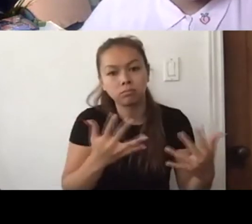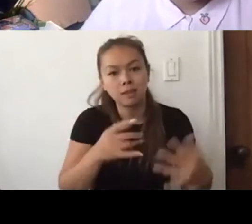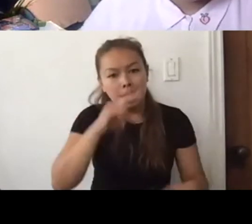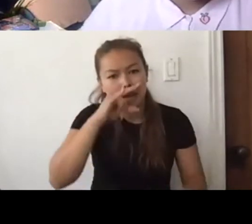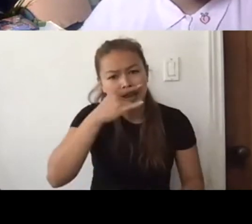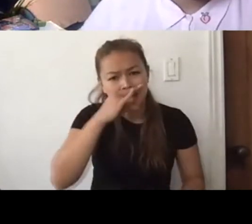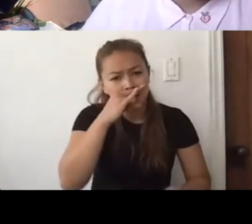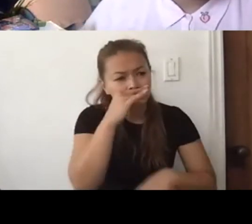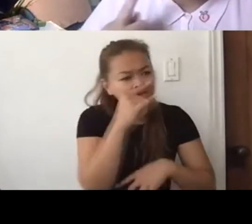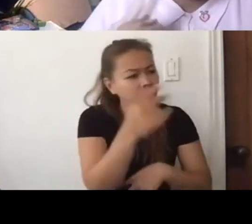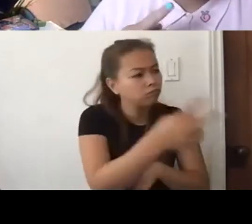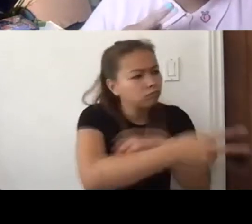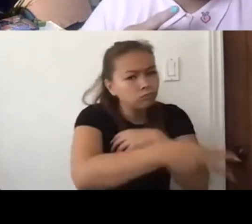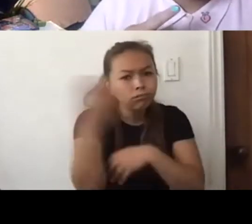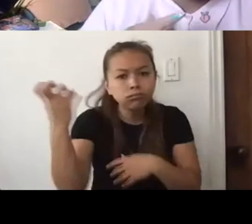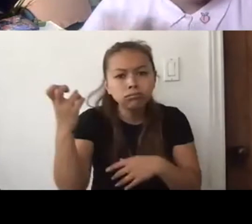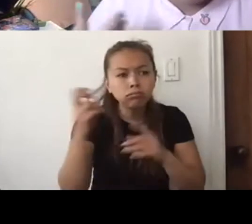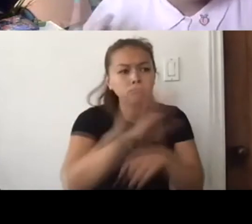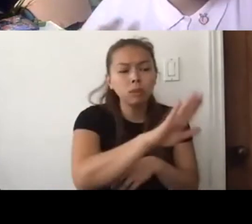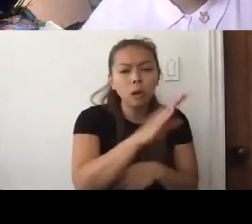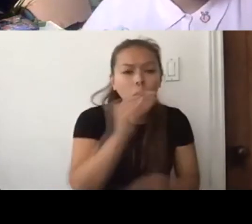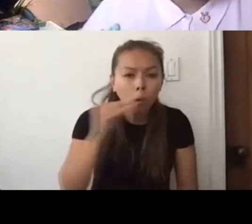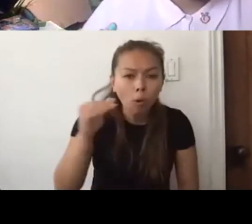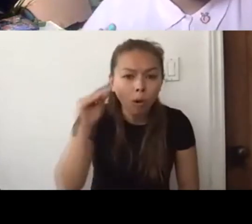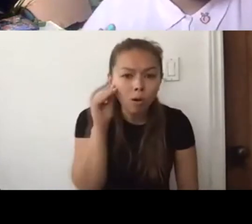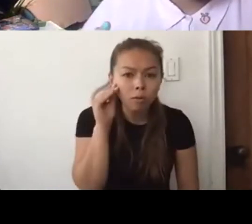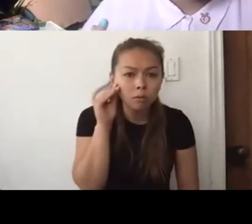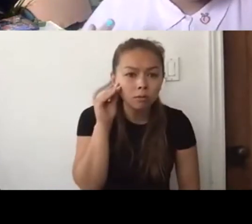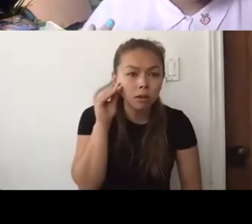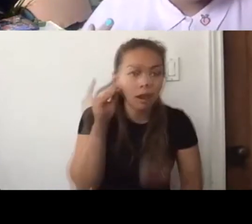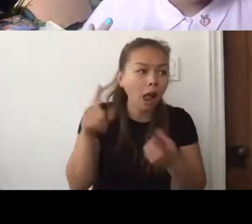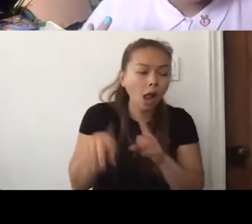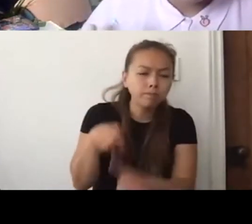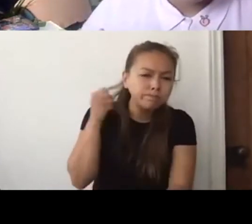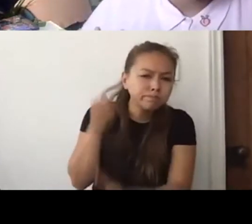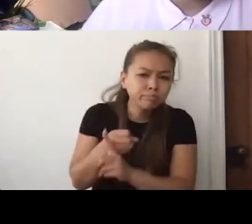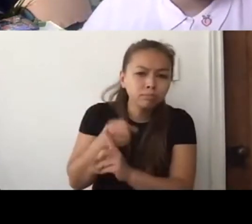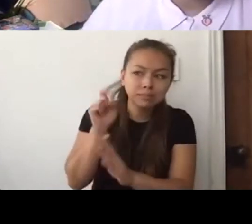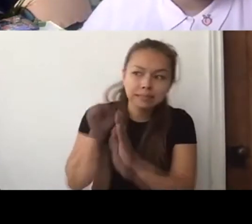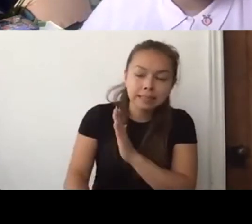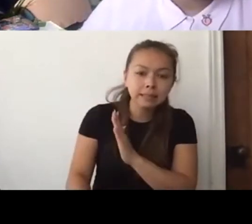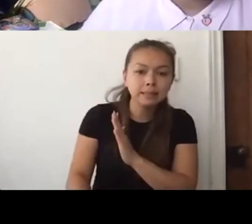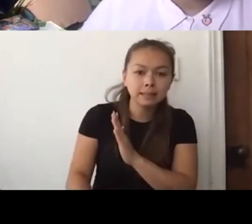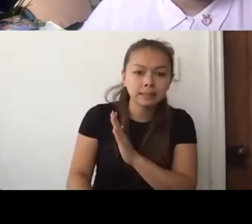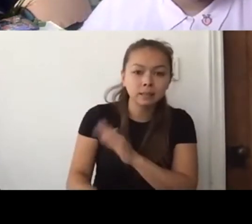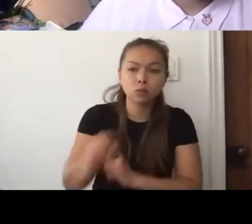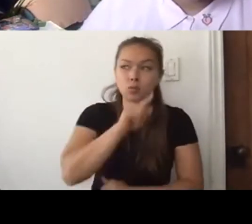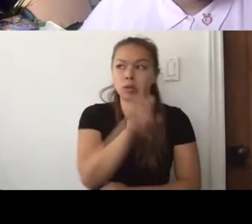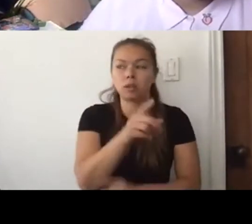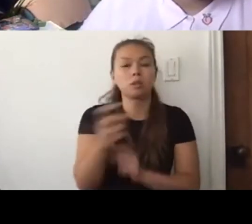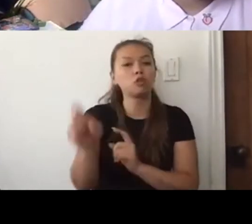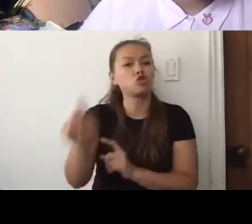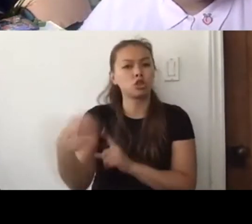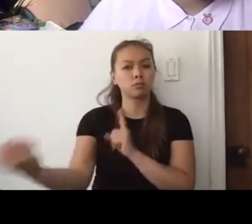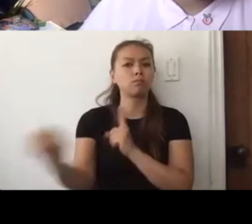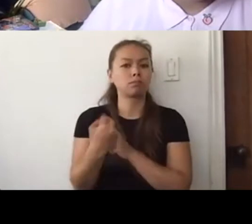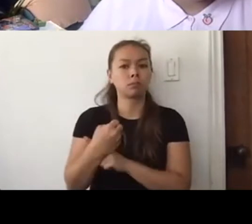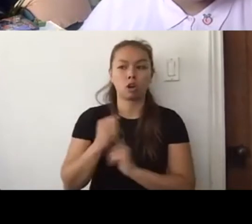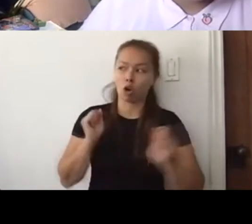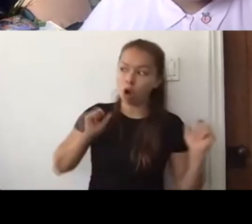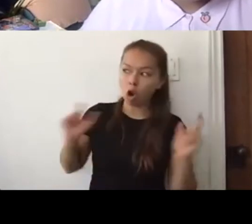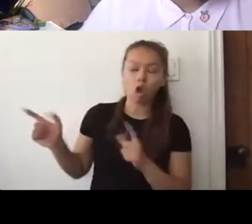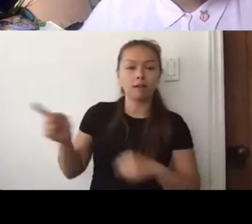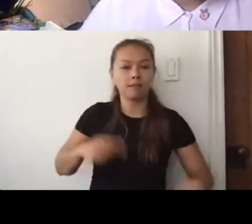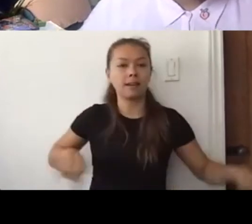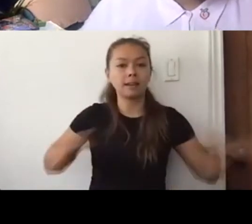home. You know, that should impact all of us because that is a national crisis issue. You know, at the same time, it